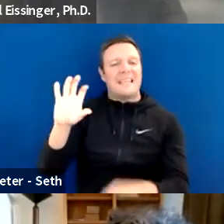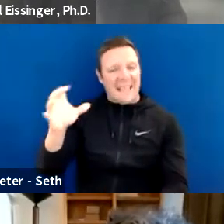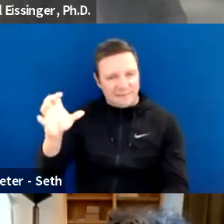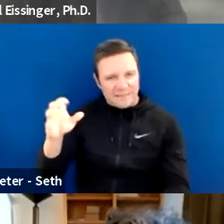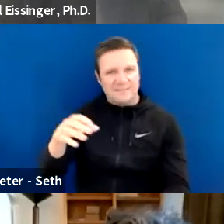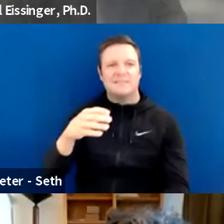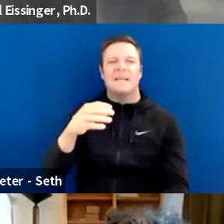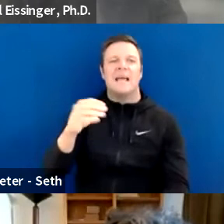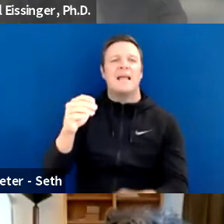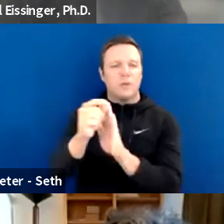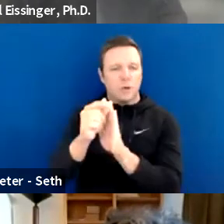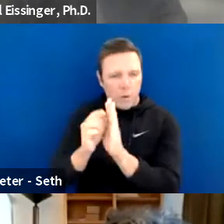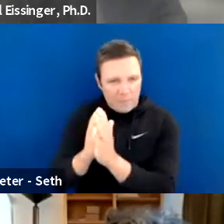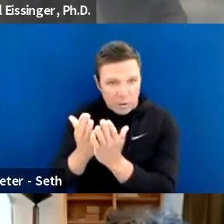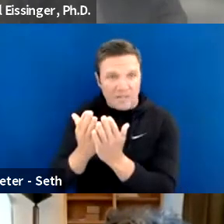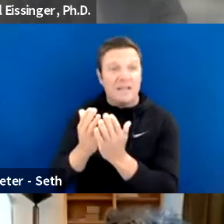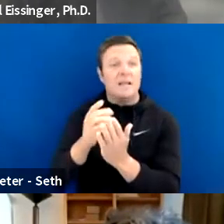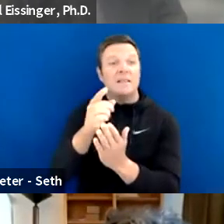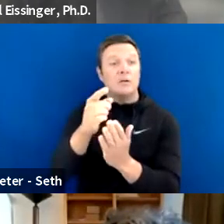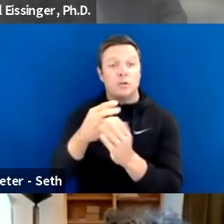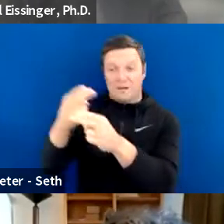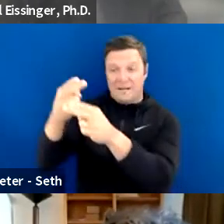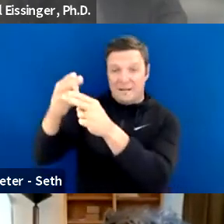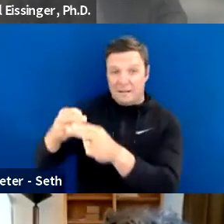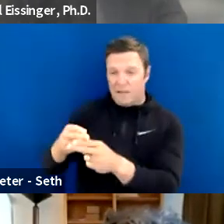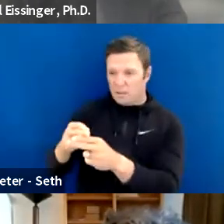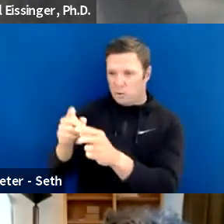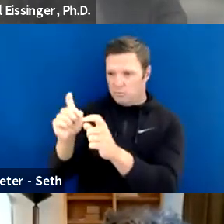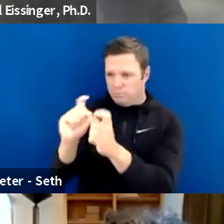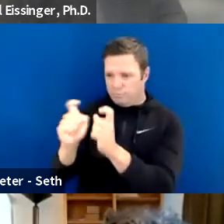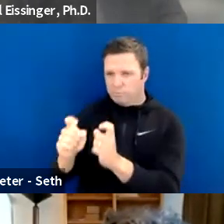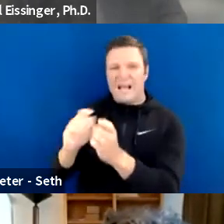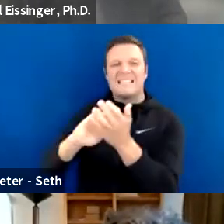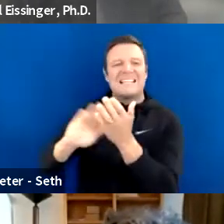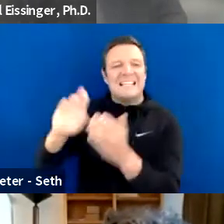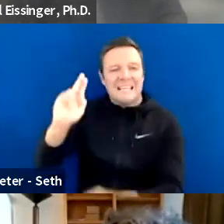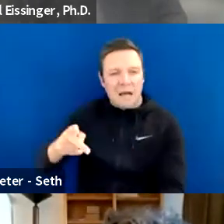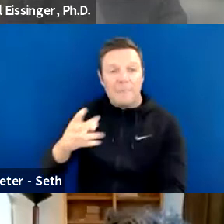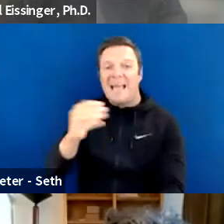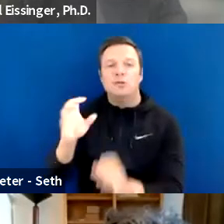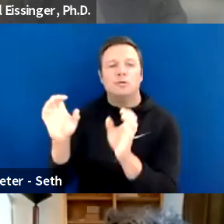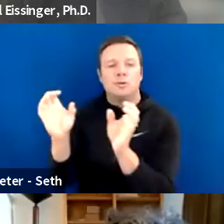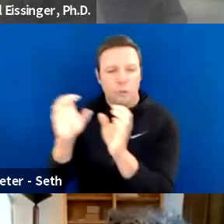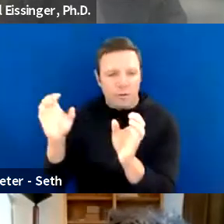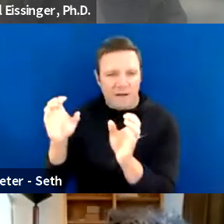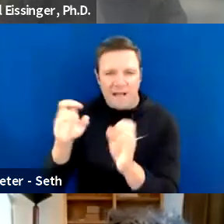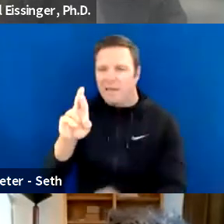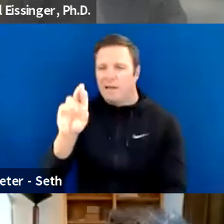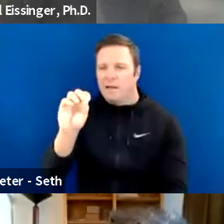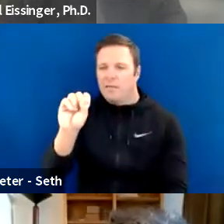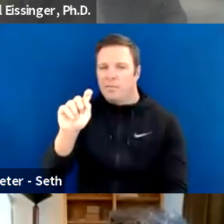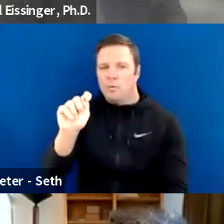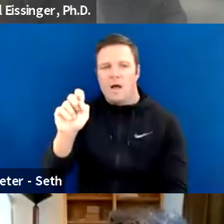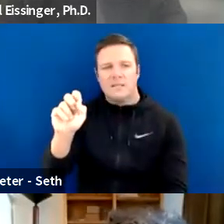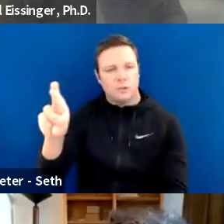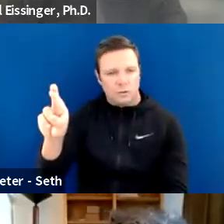will be for cleaning up your roster and certifying that Okay. roster. Because Wonderful. yeah, it is a little